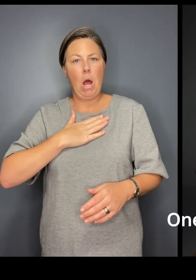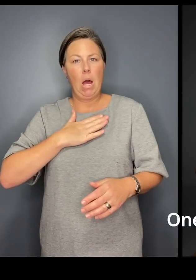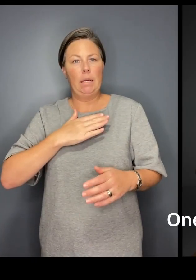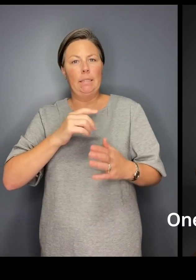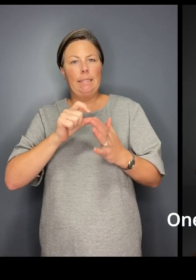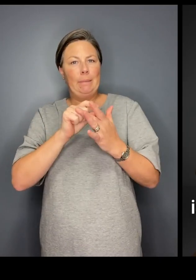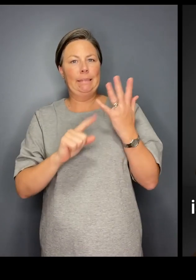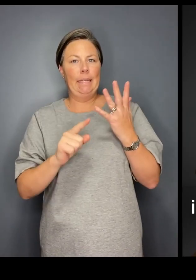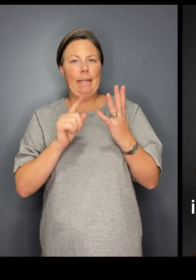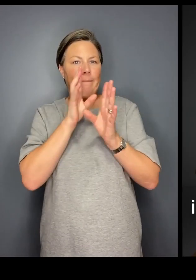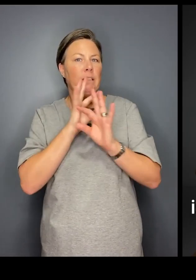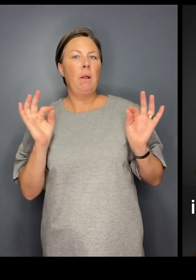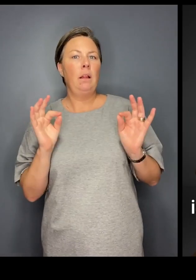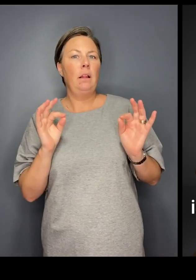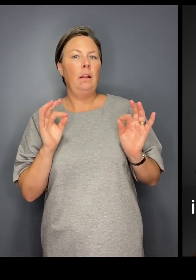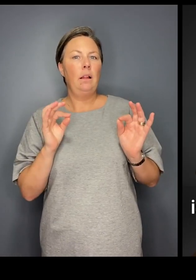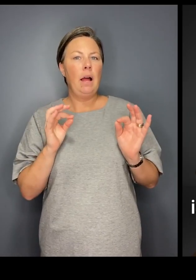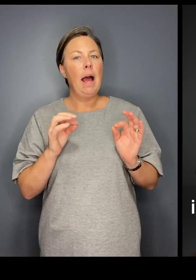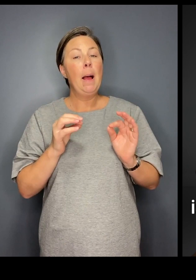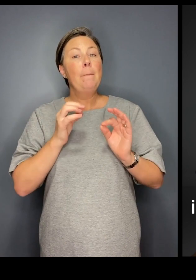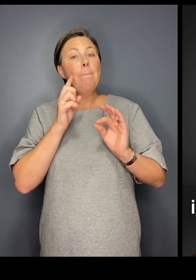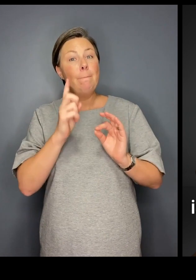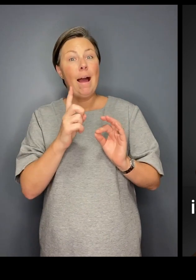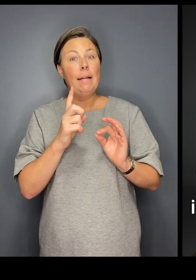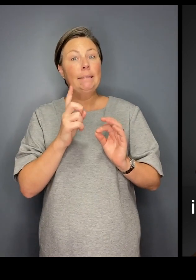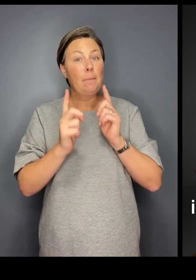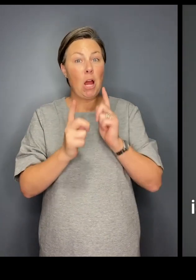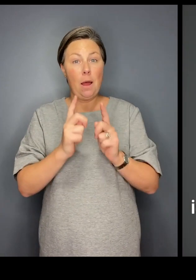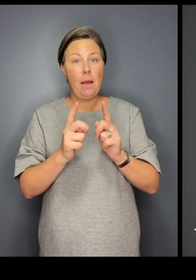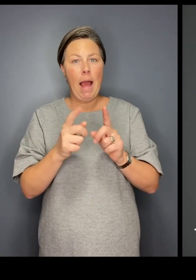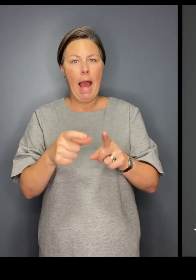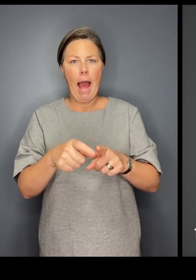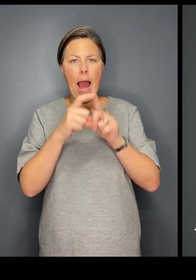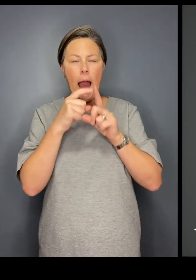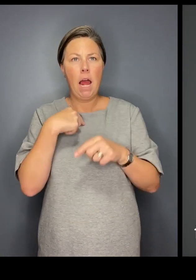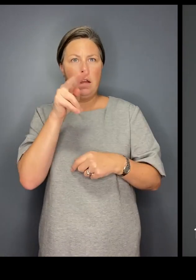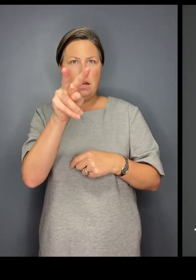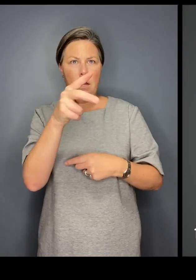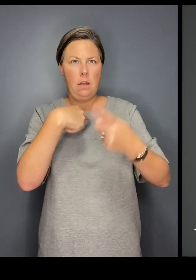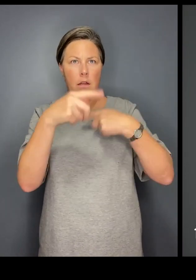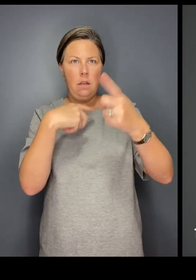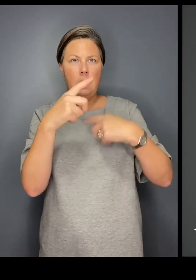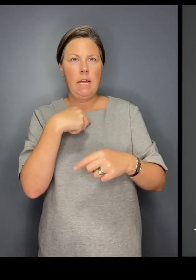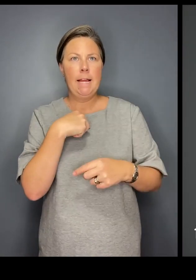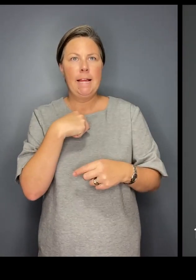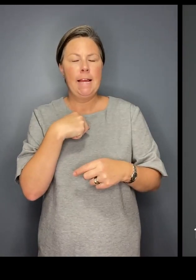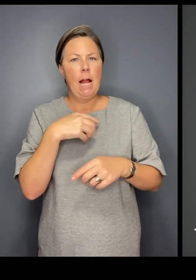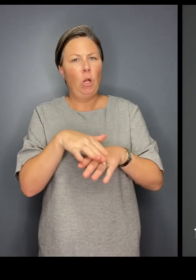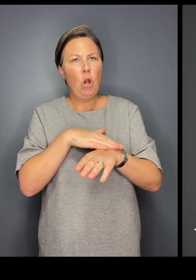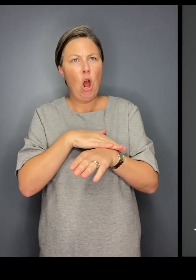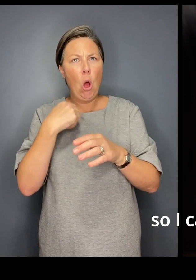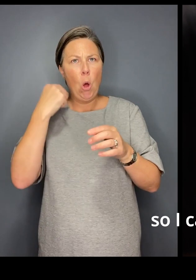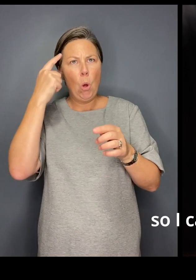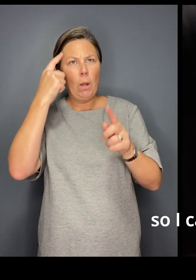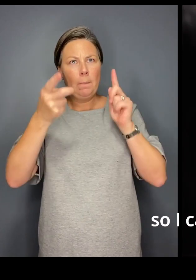One of my invisible disabilities is that it takes me longer to process information. So I've learnt to ask for a copy